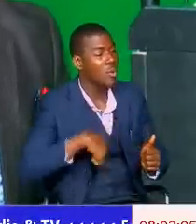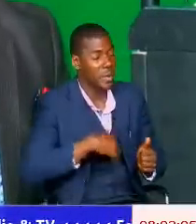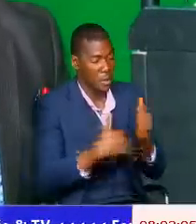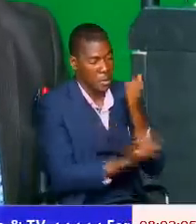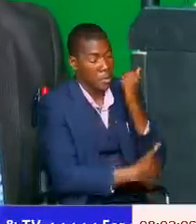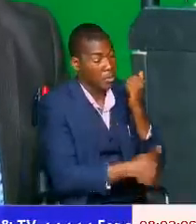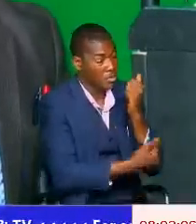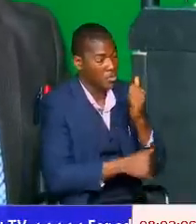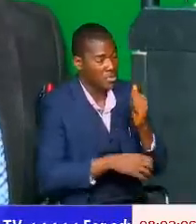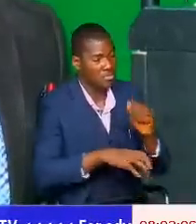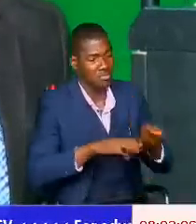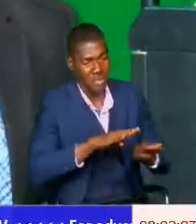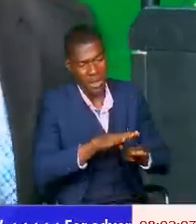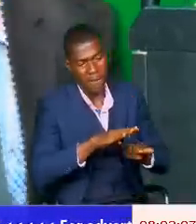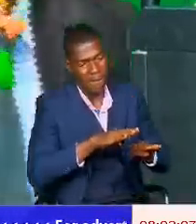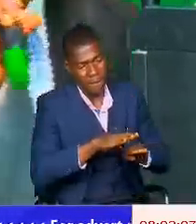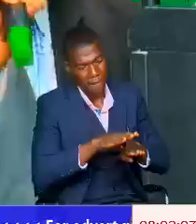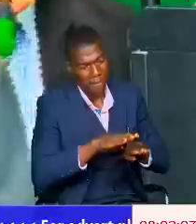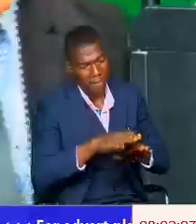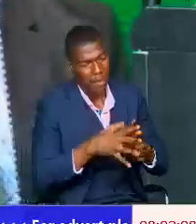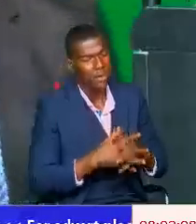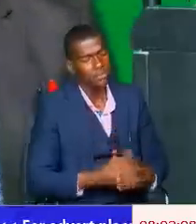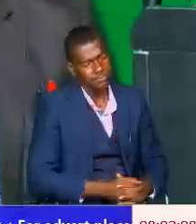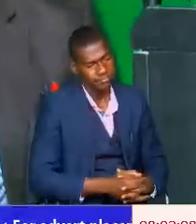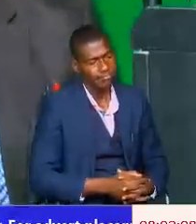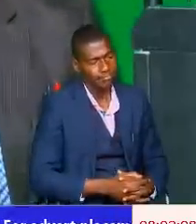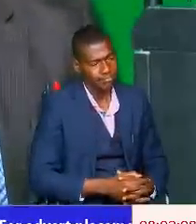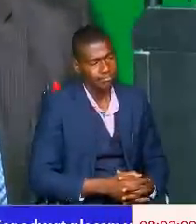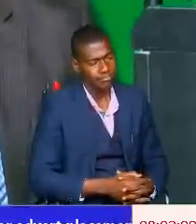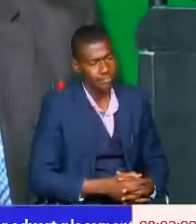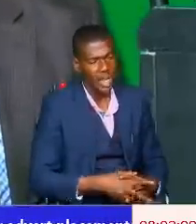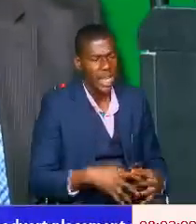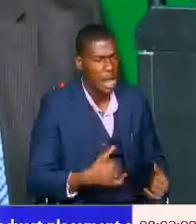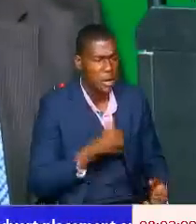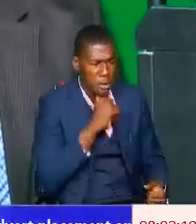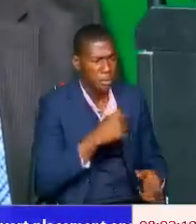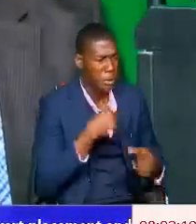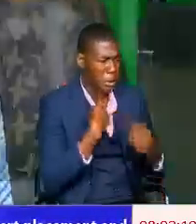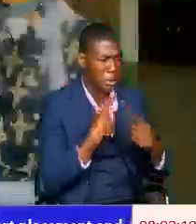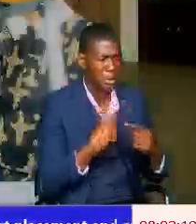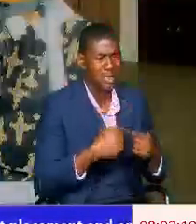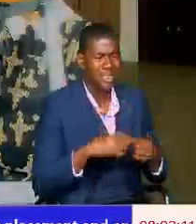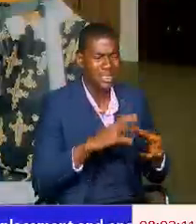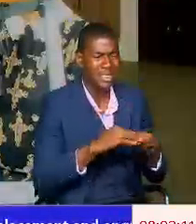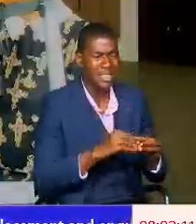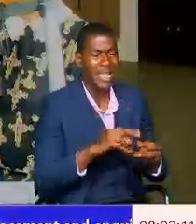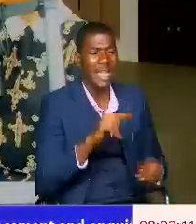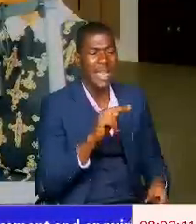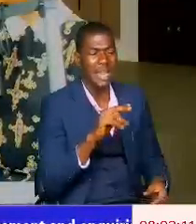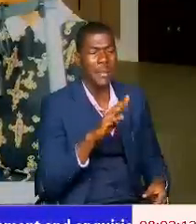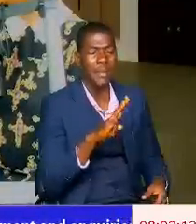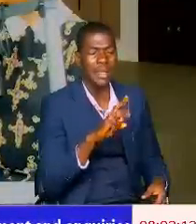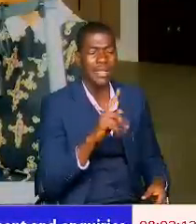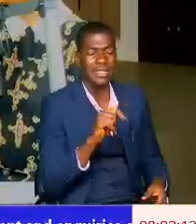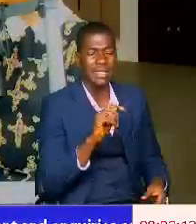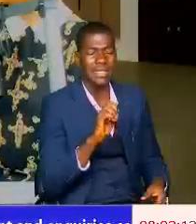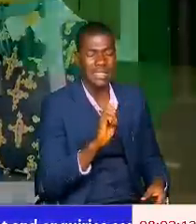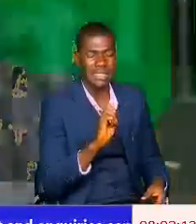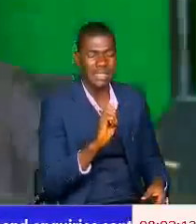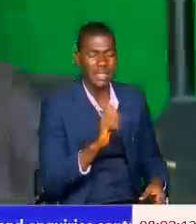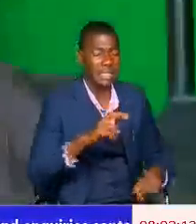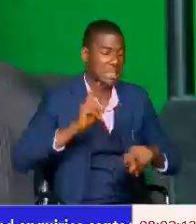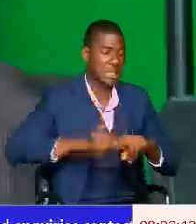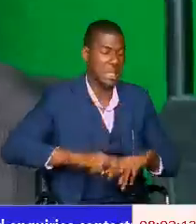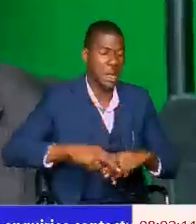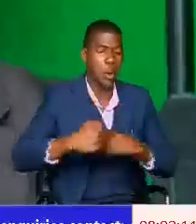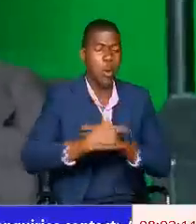country. No be talk where be say MBT ego sit down for their office, they push them, they wave them